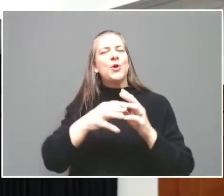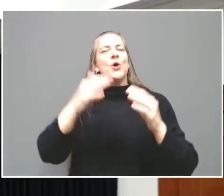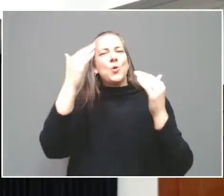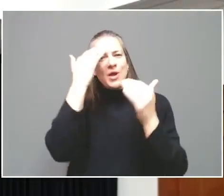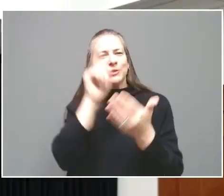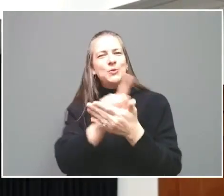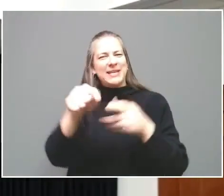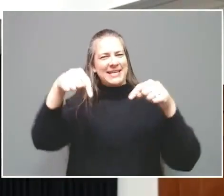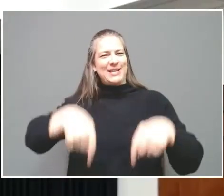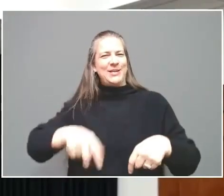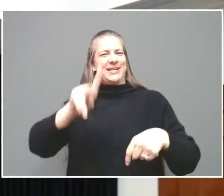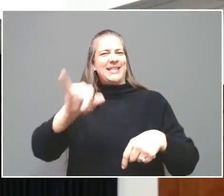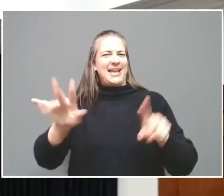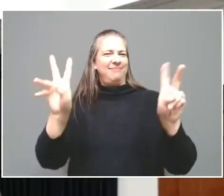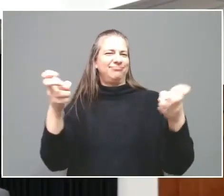Now if they moved you over there.